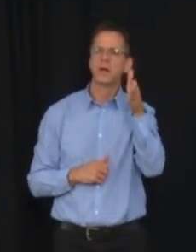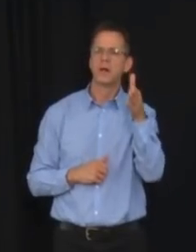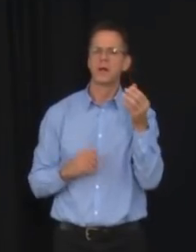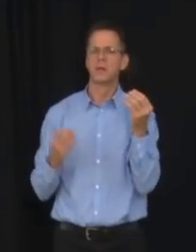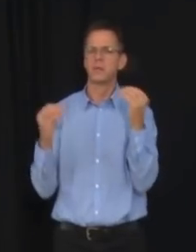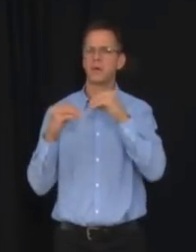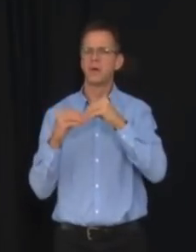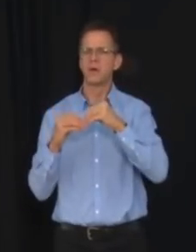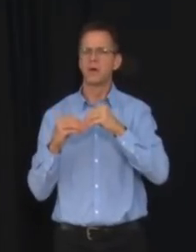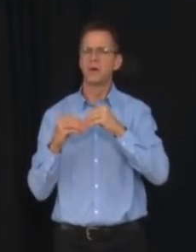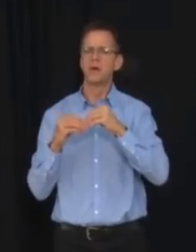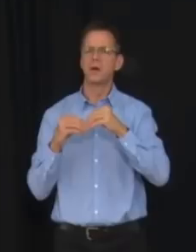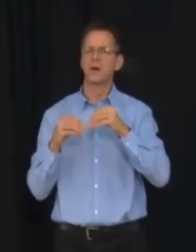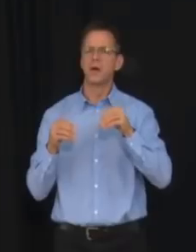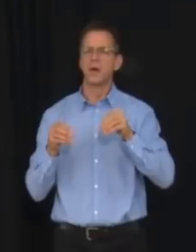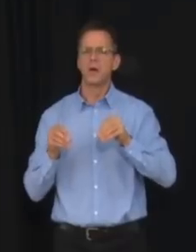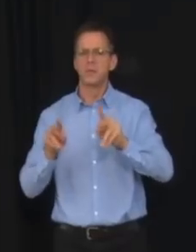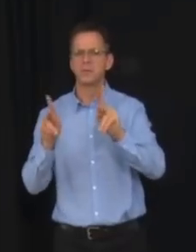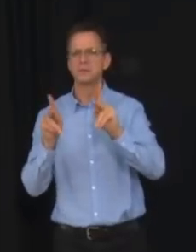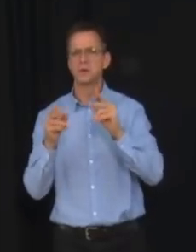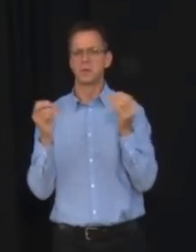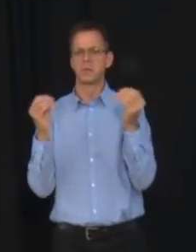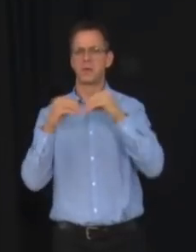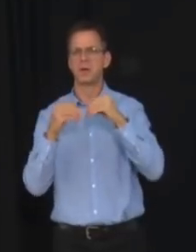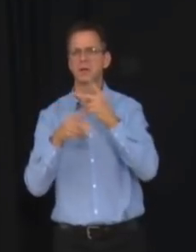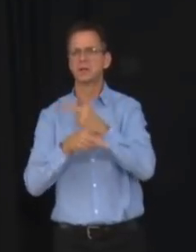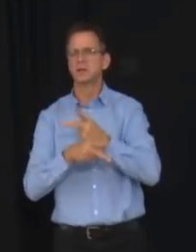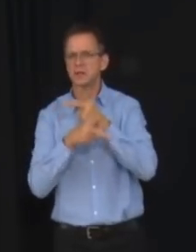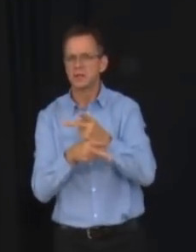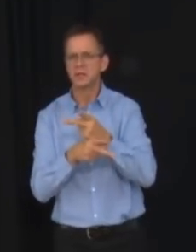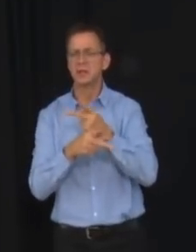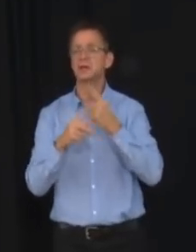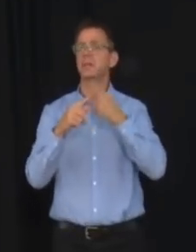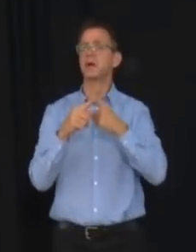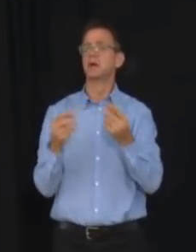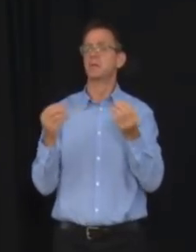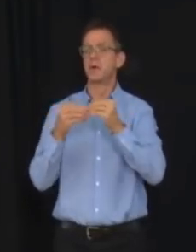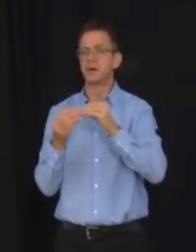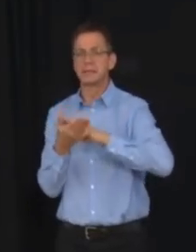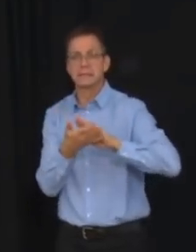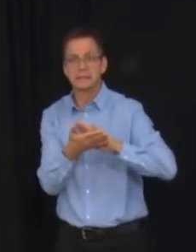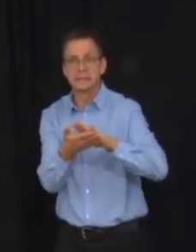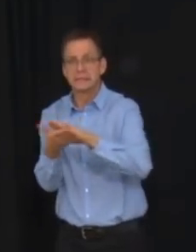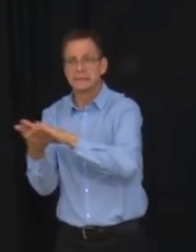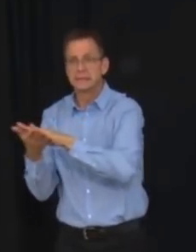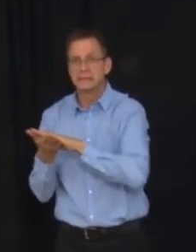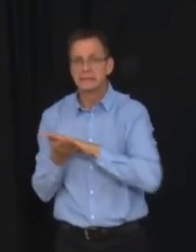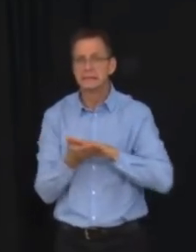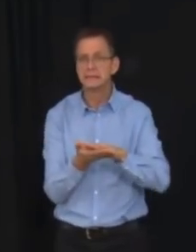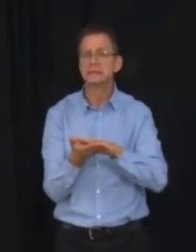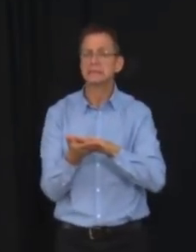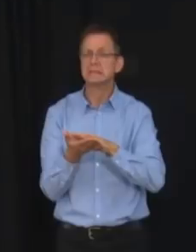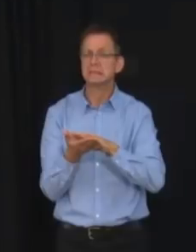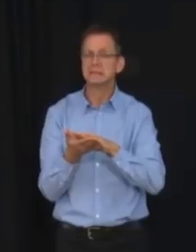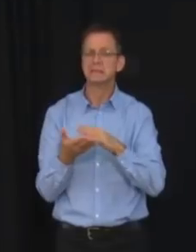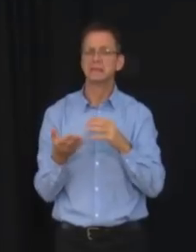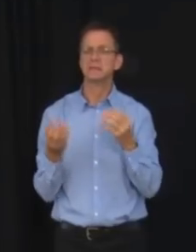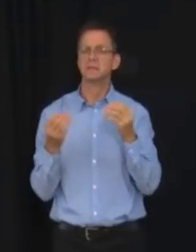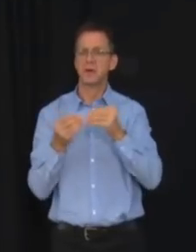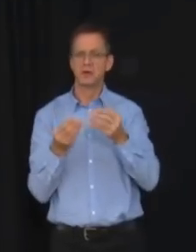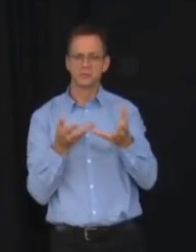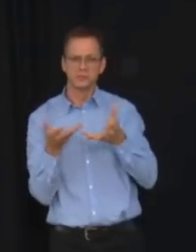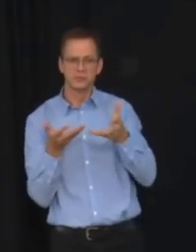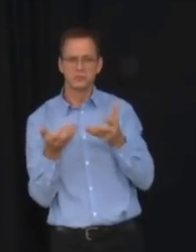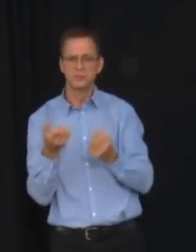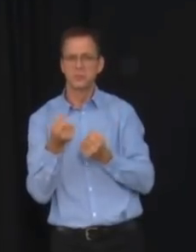care and other supports for families of home care clients. Increasing staffing will mean that we can move more